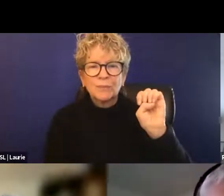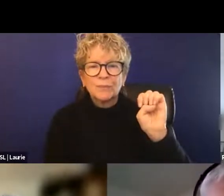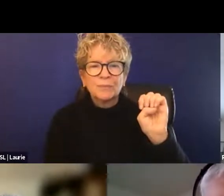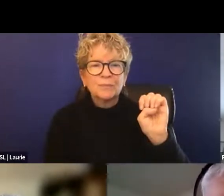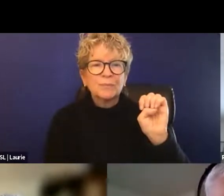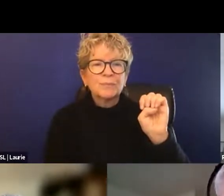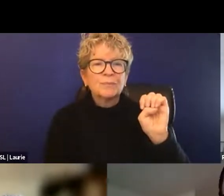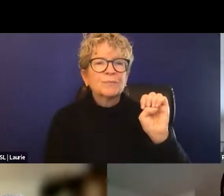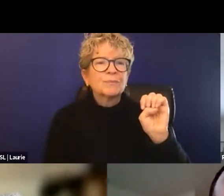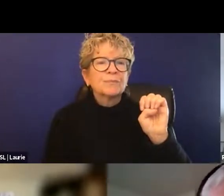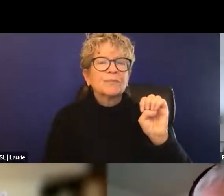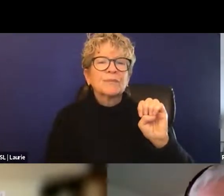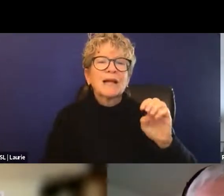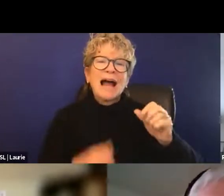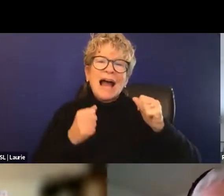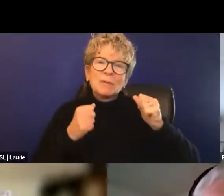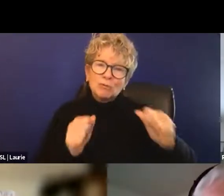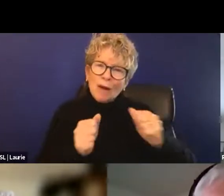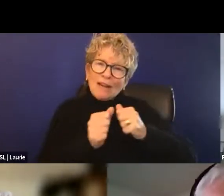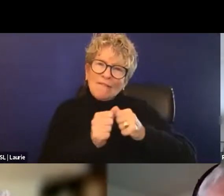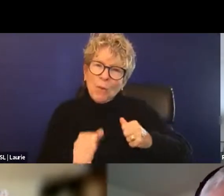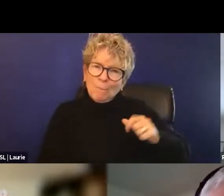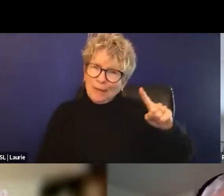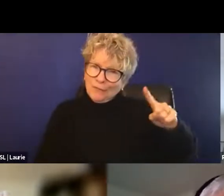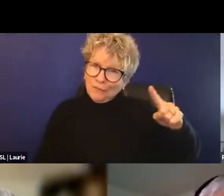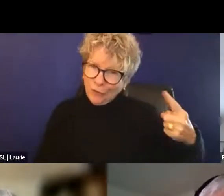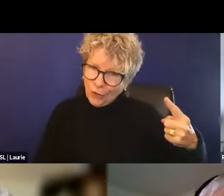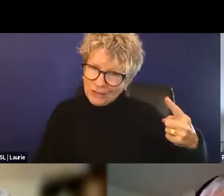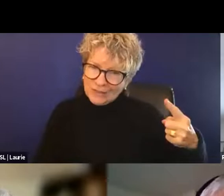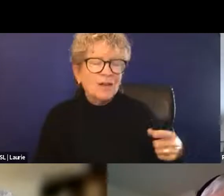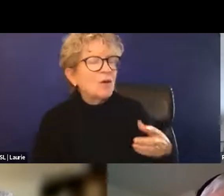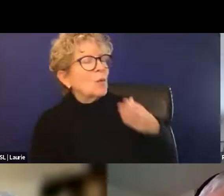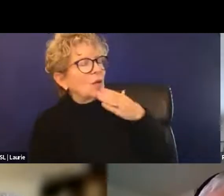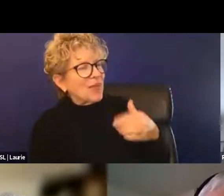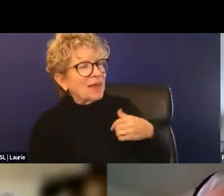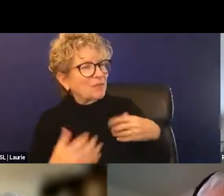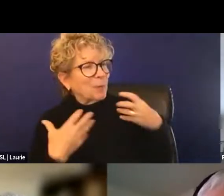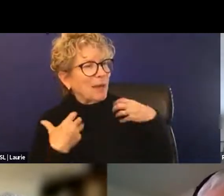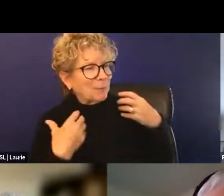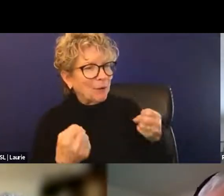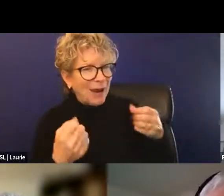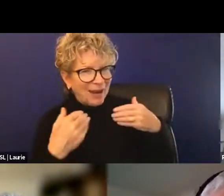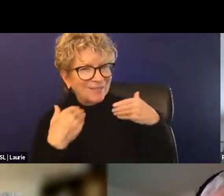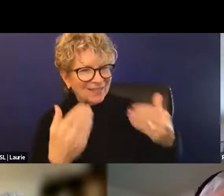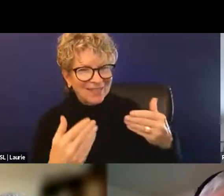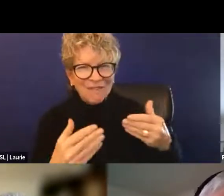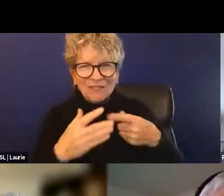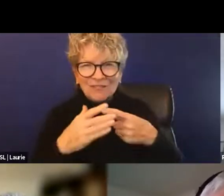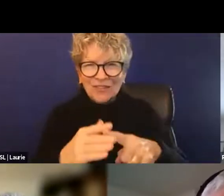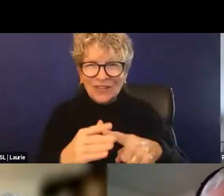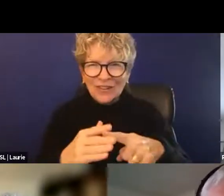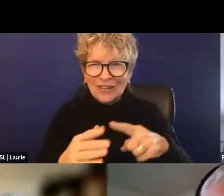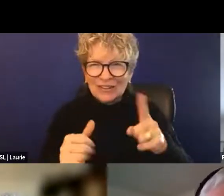I was trying not to go first, but well, thank you for being brave and going first. No, I think so. The key theme.